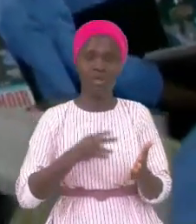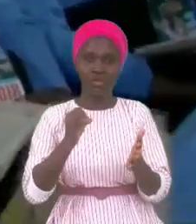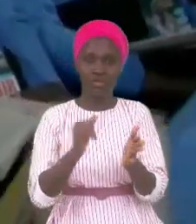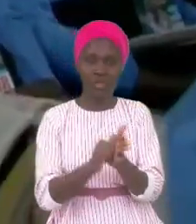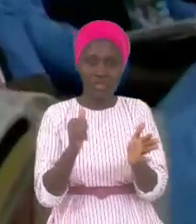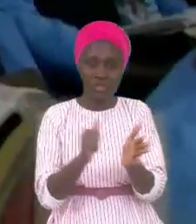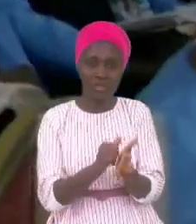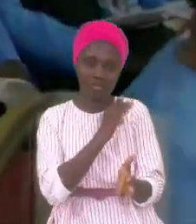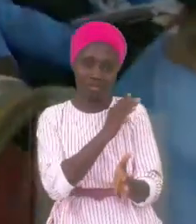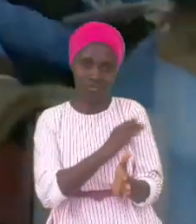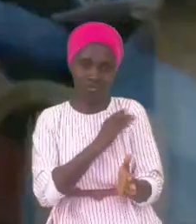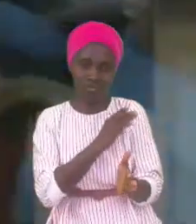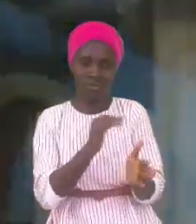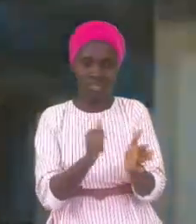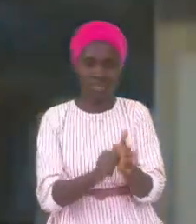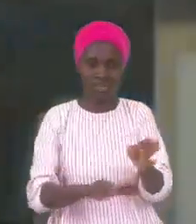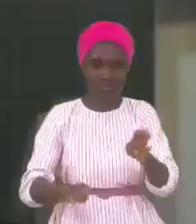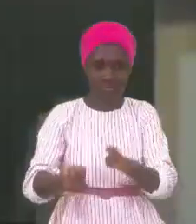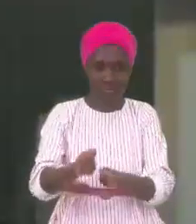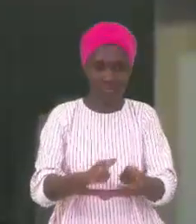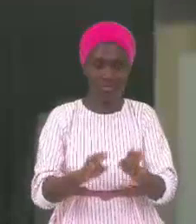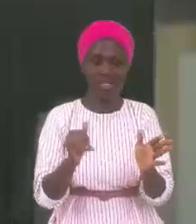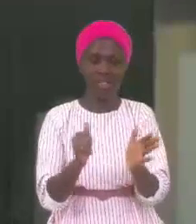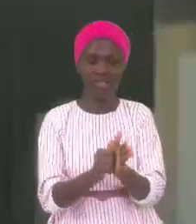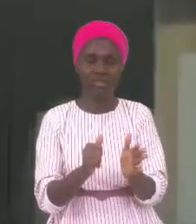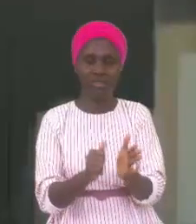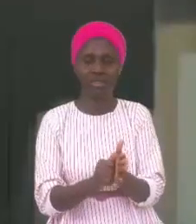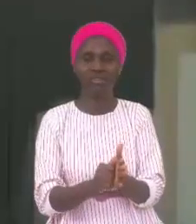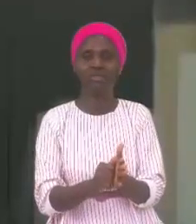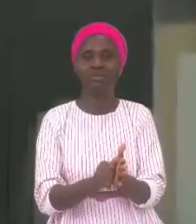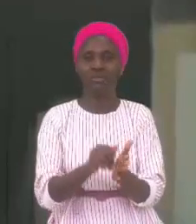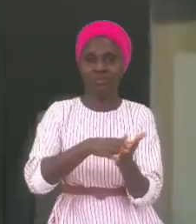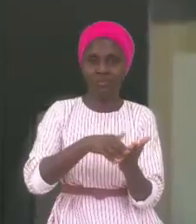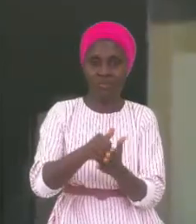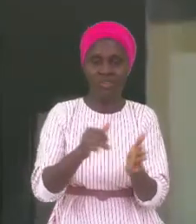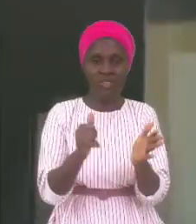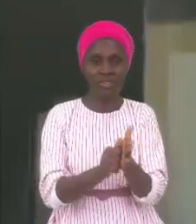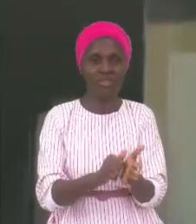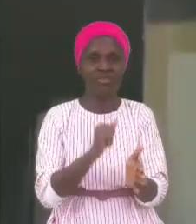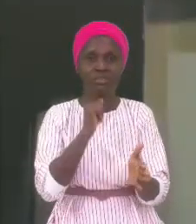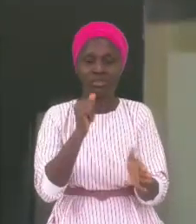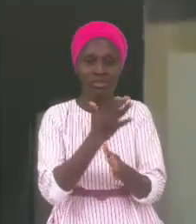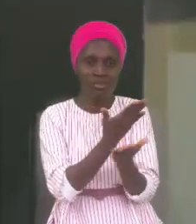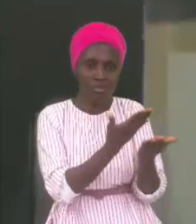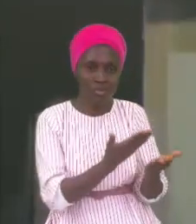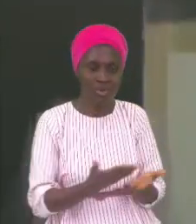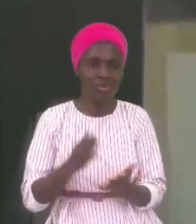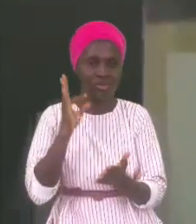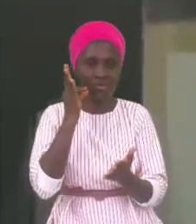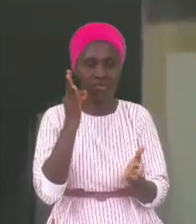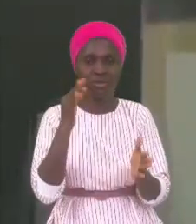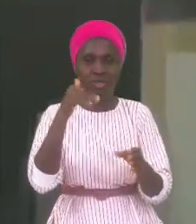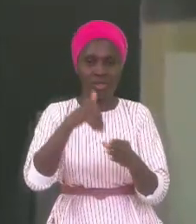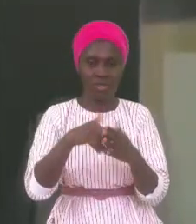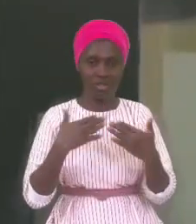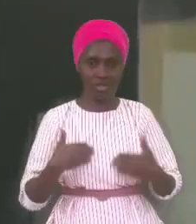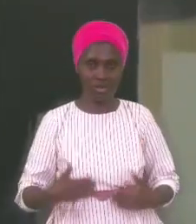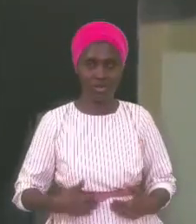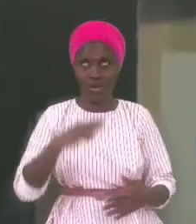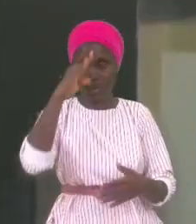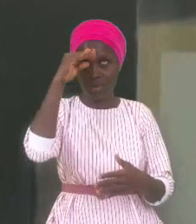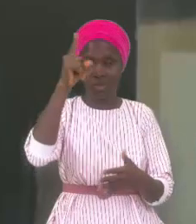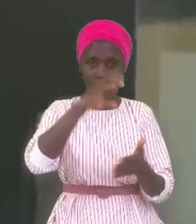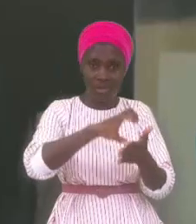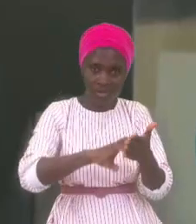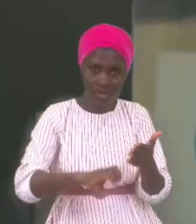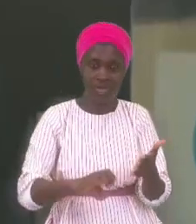that idiosyncrasy and that peculiarity that is not bringing the fruit he expects in the body, he takes those things away,